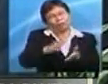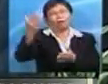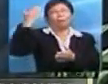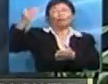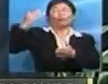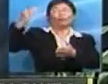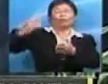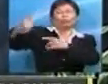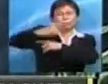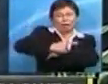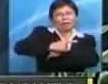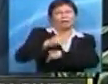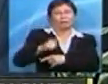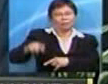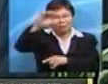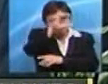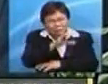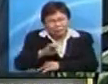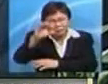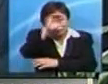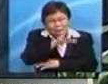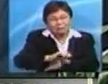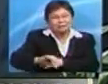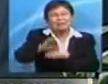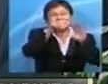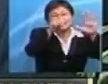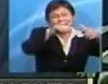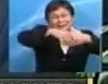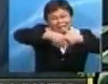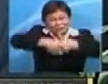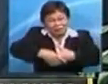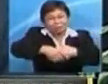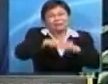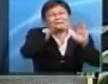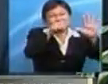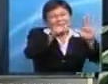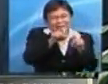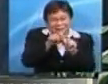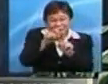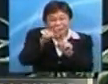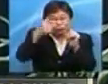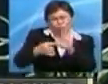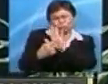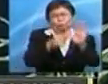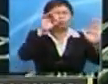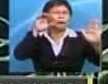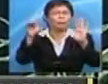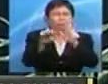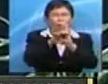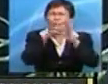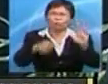few days. As regards as to the six handshakes, we actually distributed a diagram where the handshakes